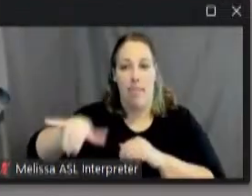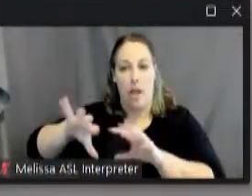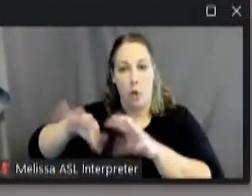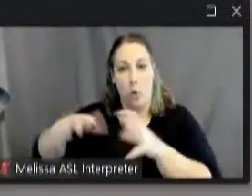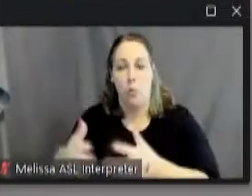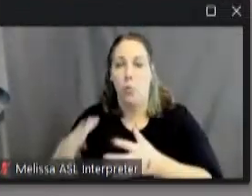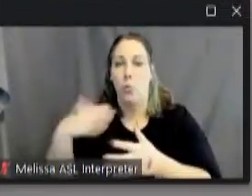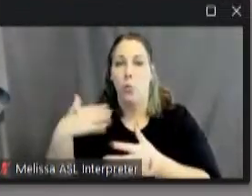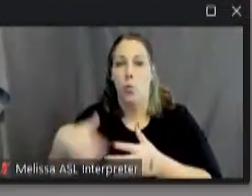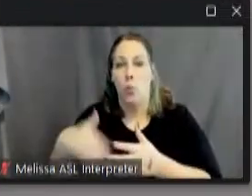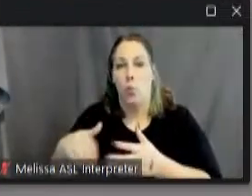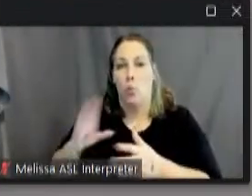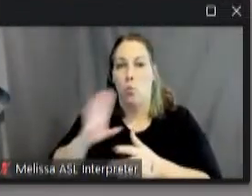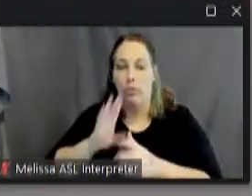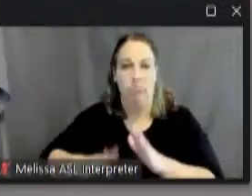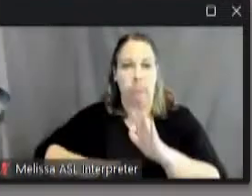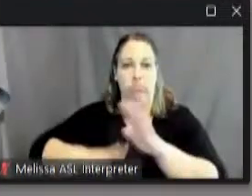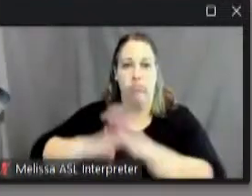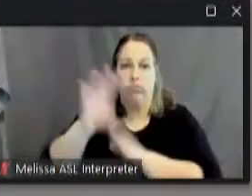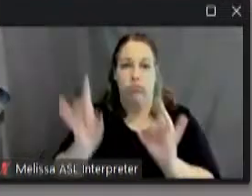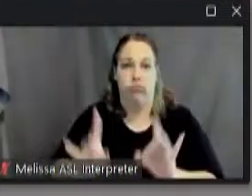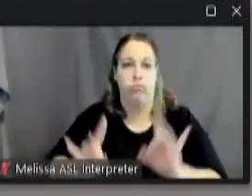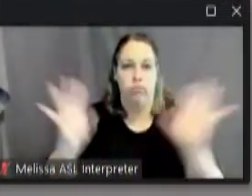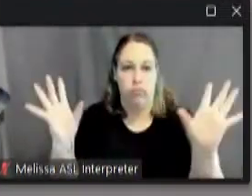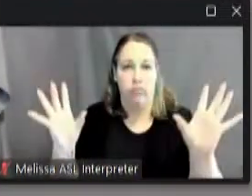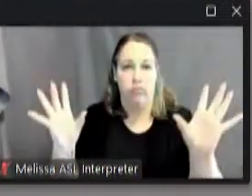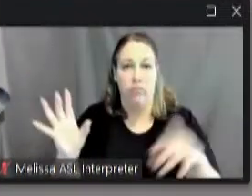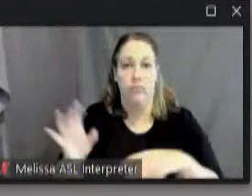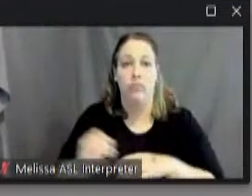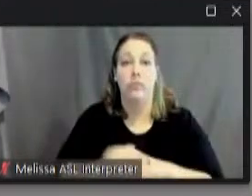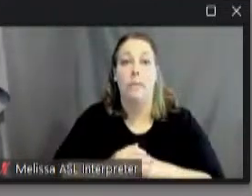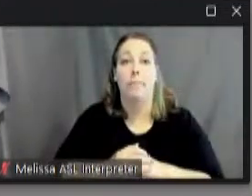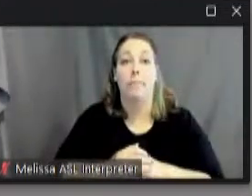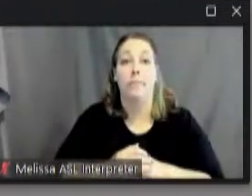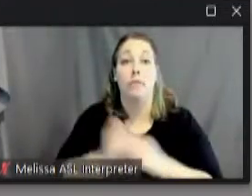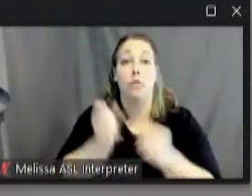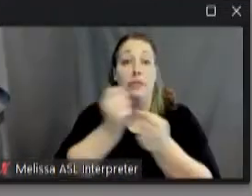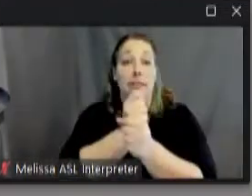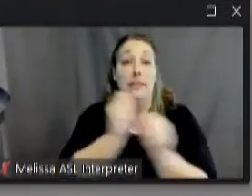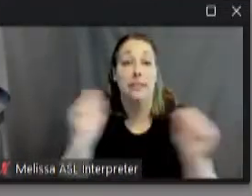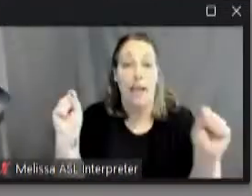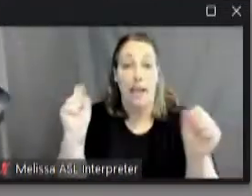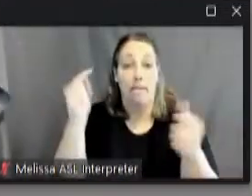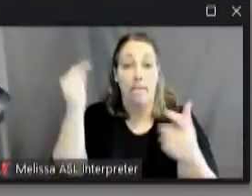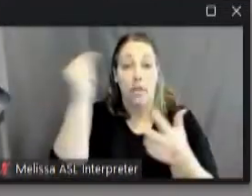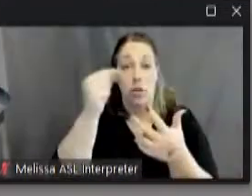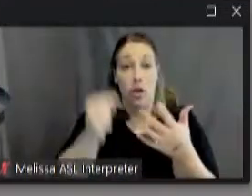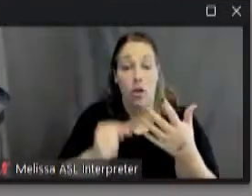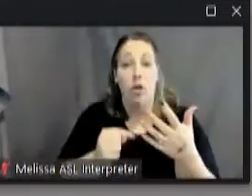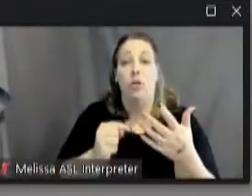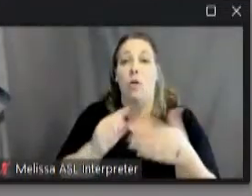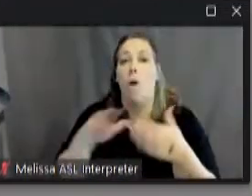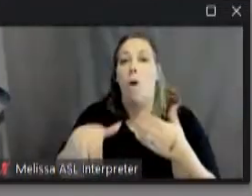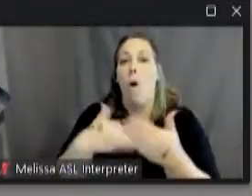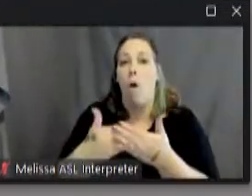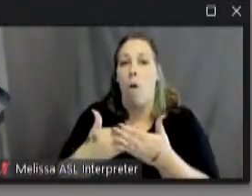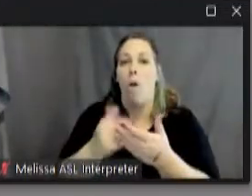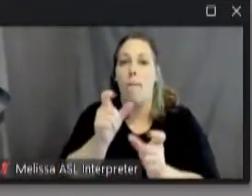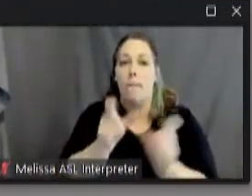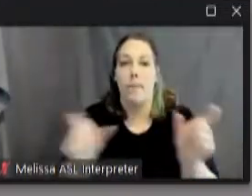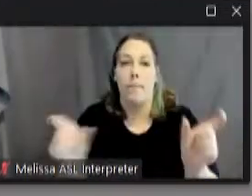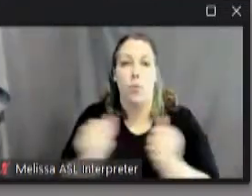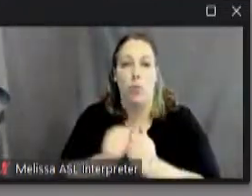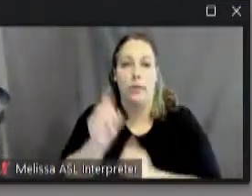face. In terms of safeguards, all persons with disabilities need first recognition.